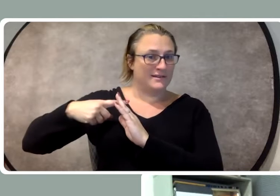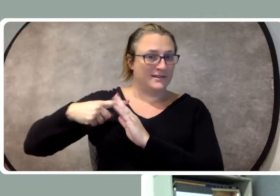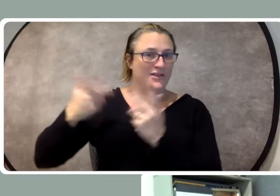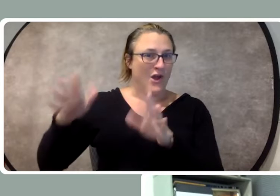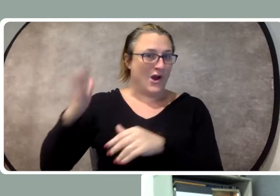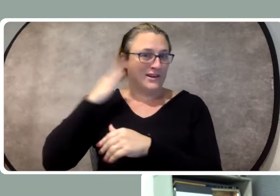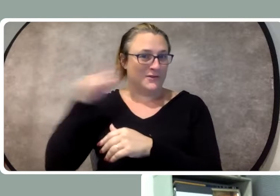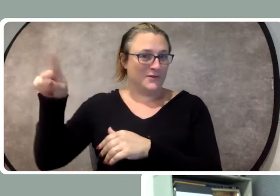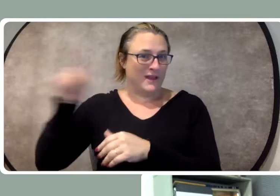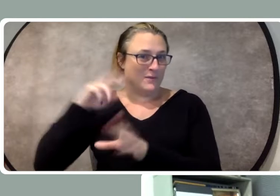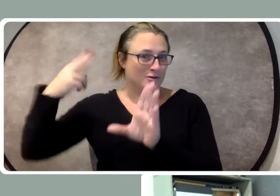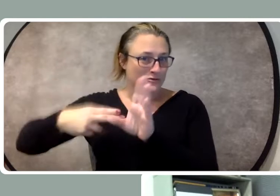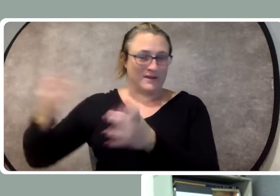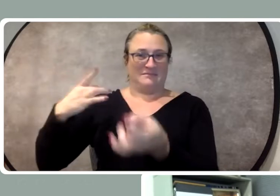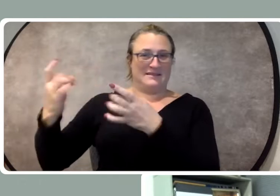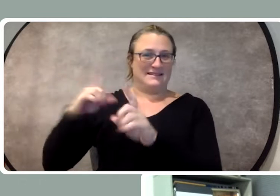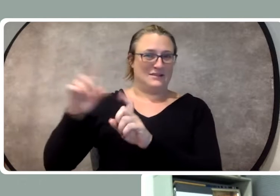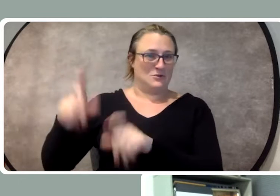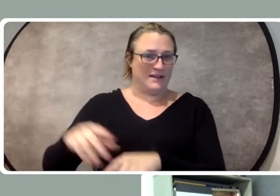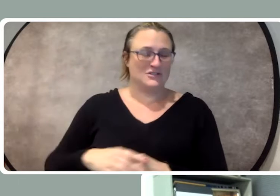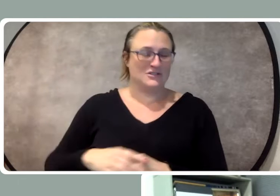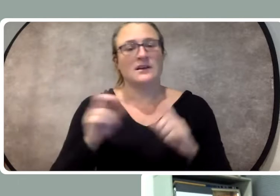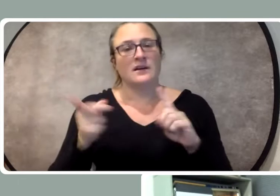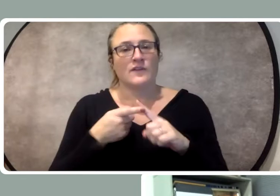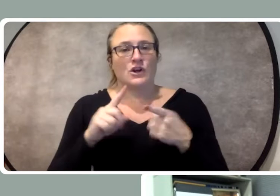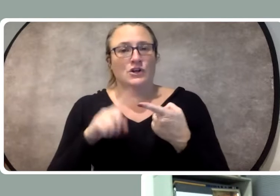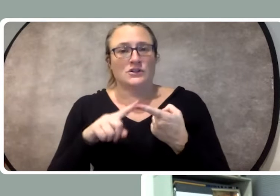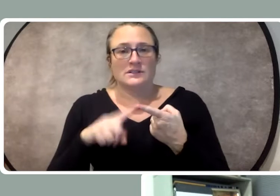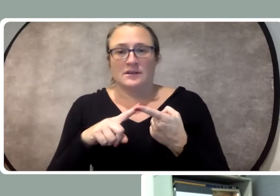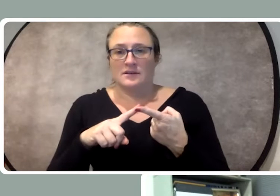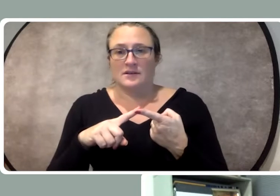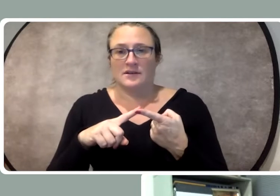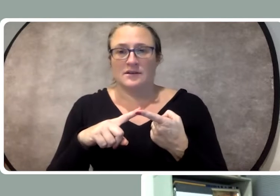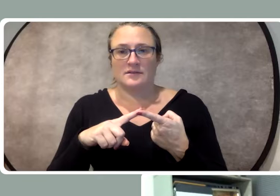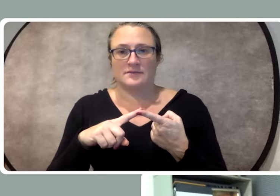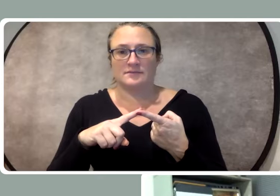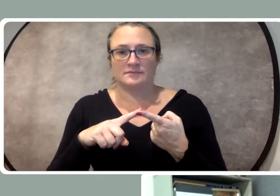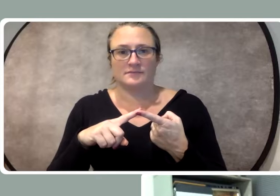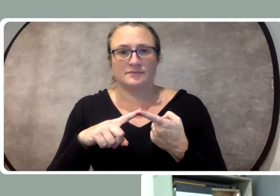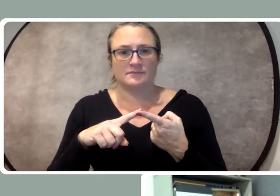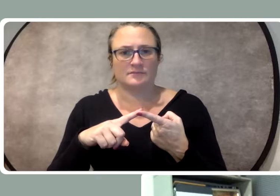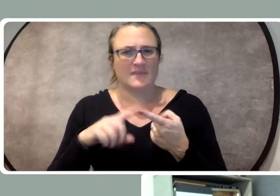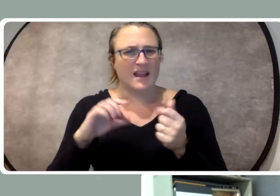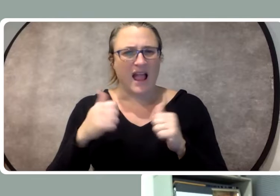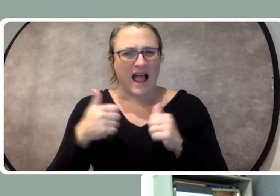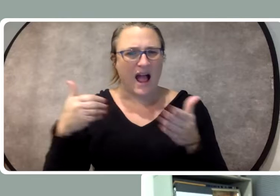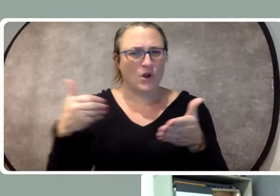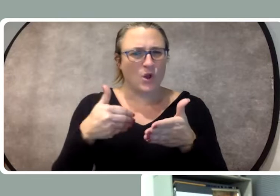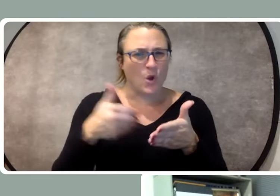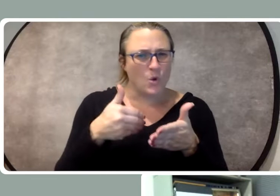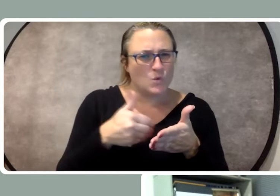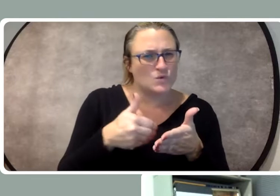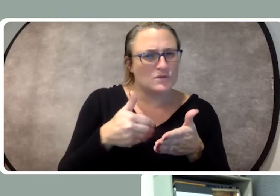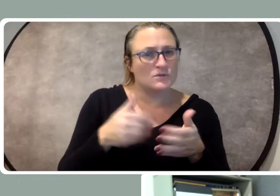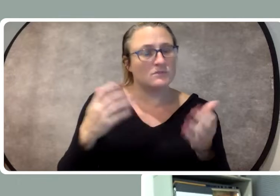going to be here tonight. So our first question is, how close are we to finding targeted therapies